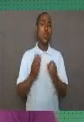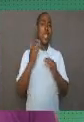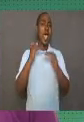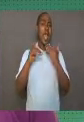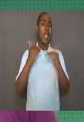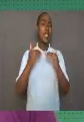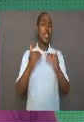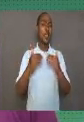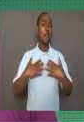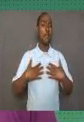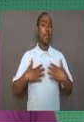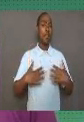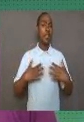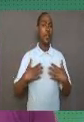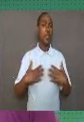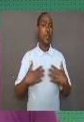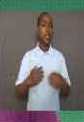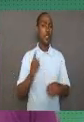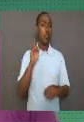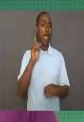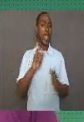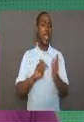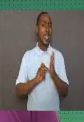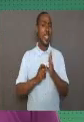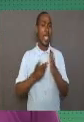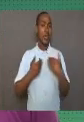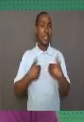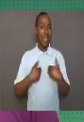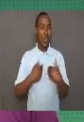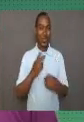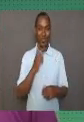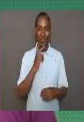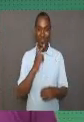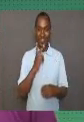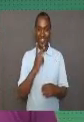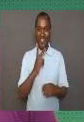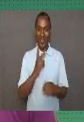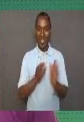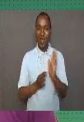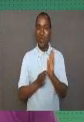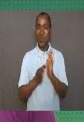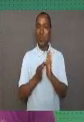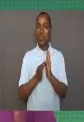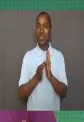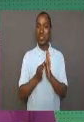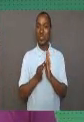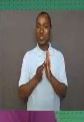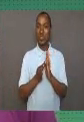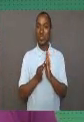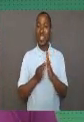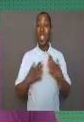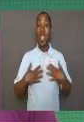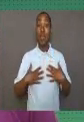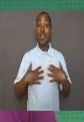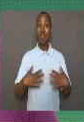partner takes in 1 minute. The person who is the